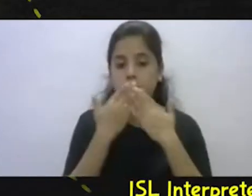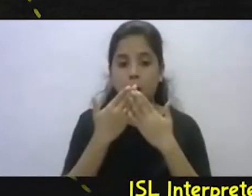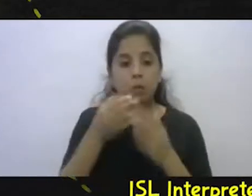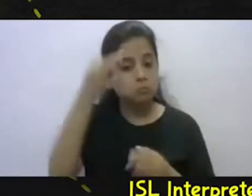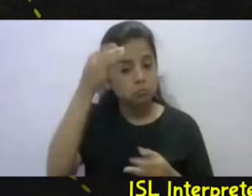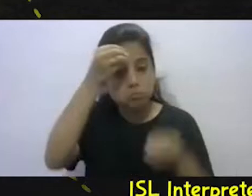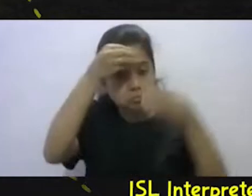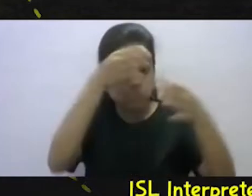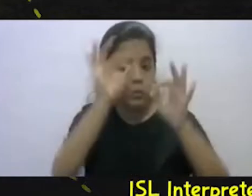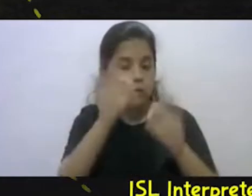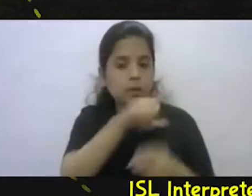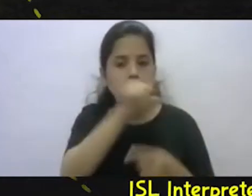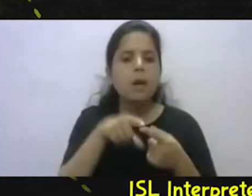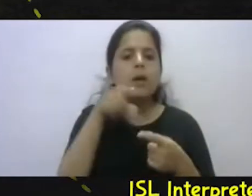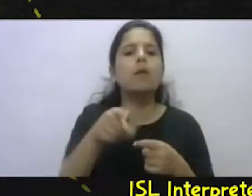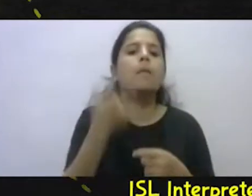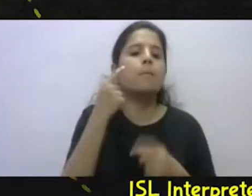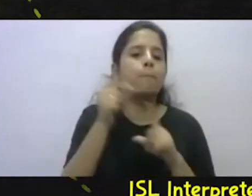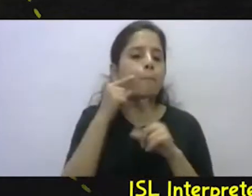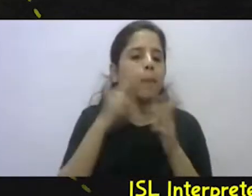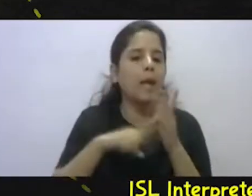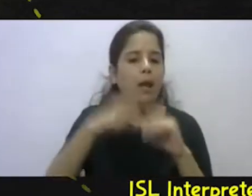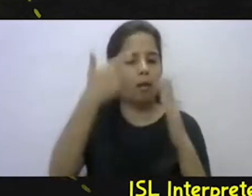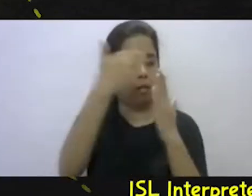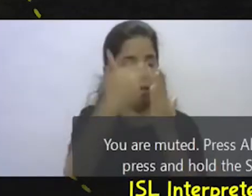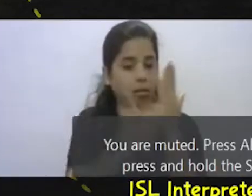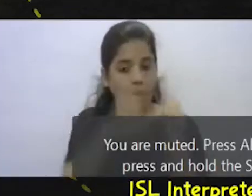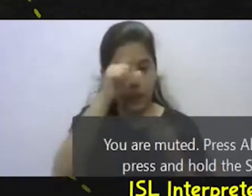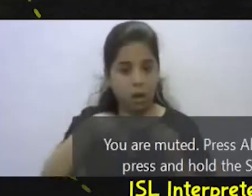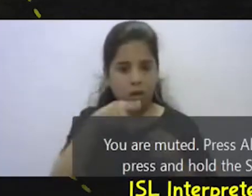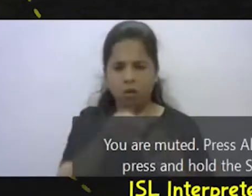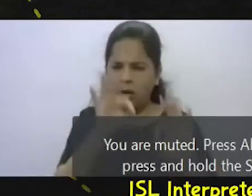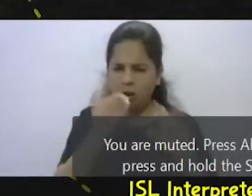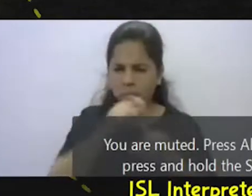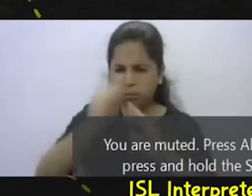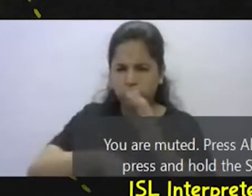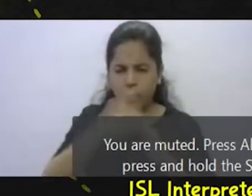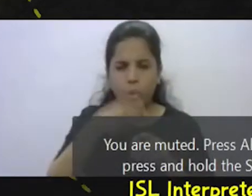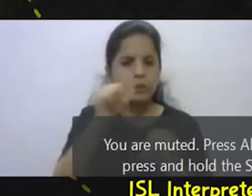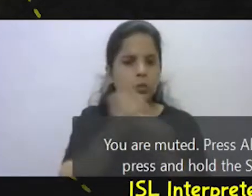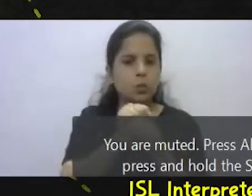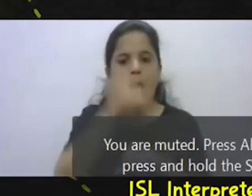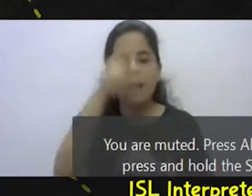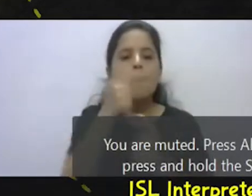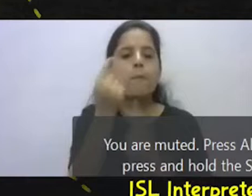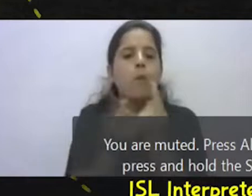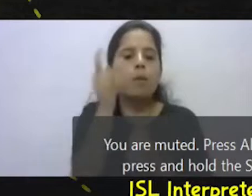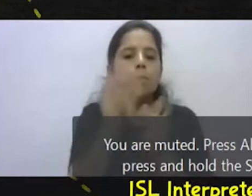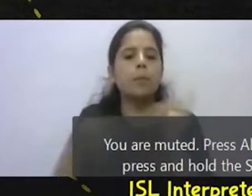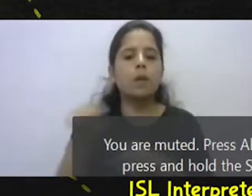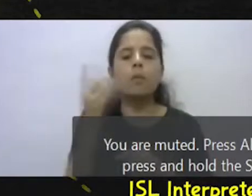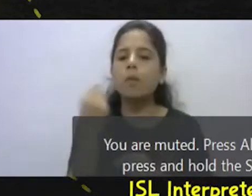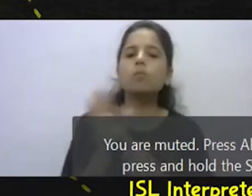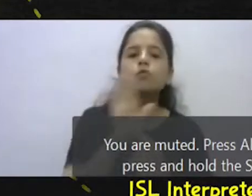the curator and founder of Pink List India, which is a very, very Zabardast project that documents Indian politicians who have spoken about